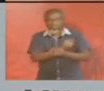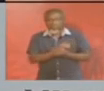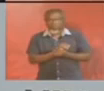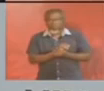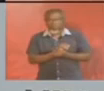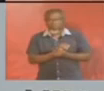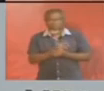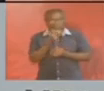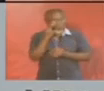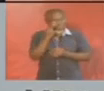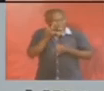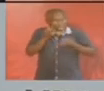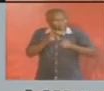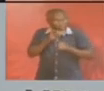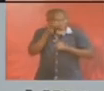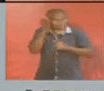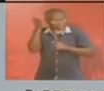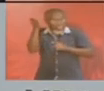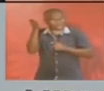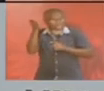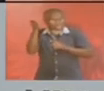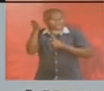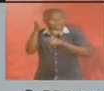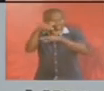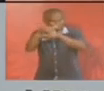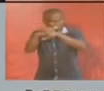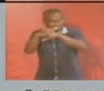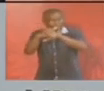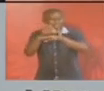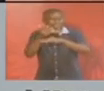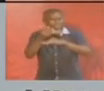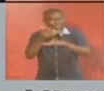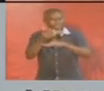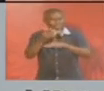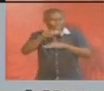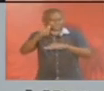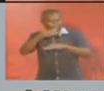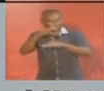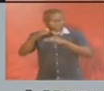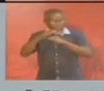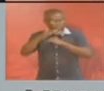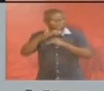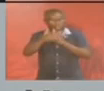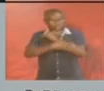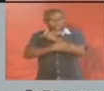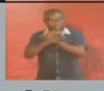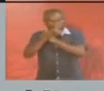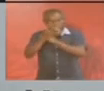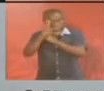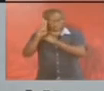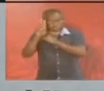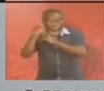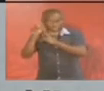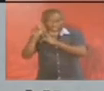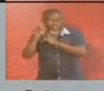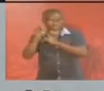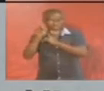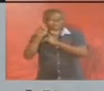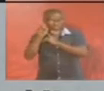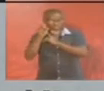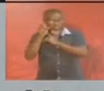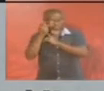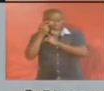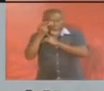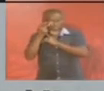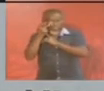setting, I had asked Dr. Kenneth Charles, who is the hematologist assigned to the Ministry of Health, to prepare a local version of the same, which